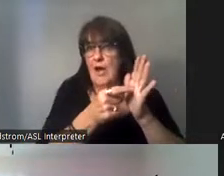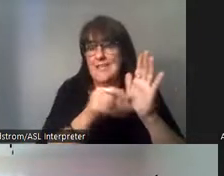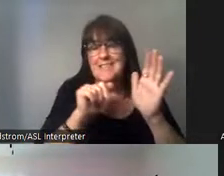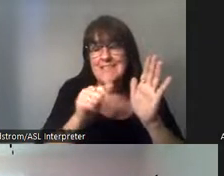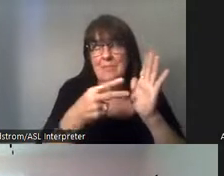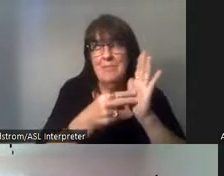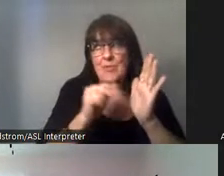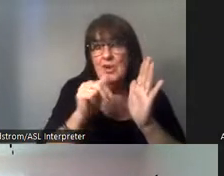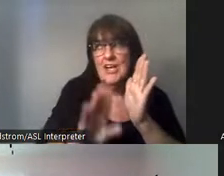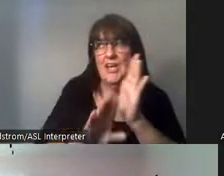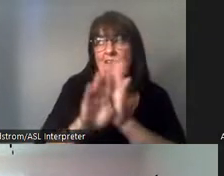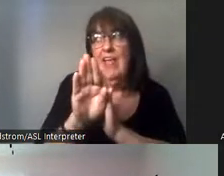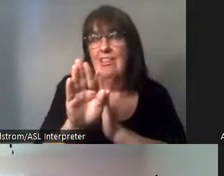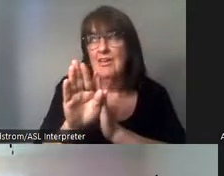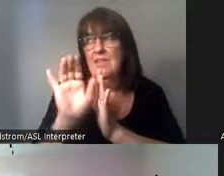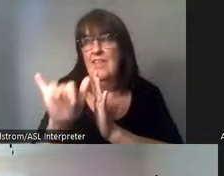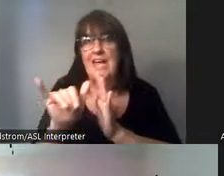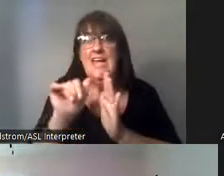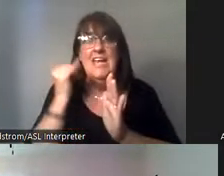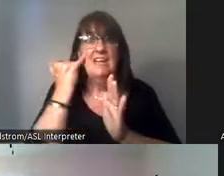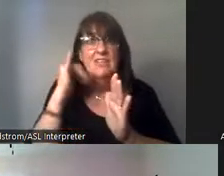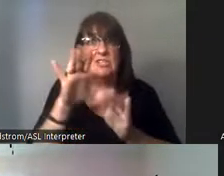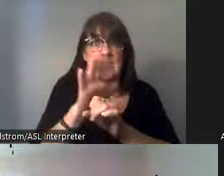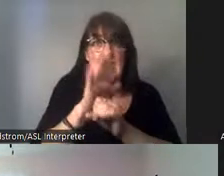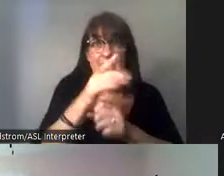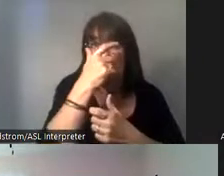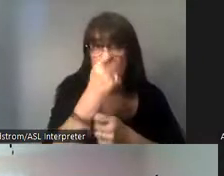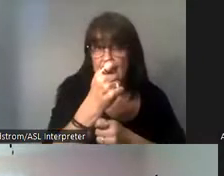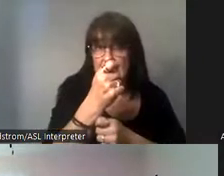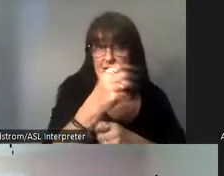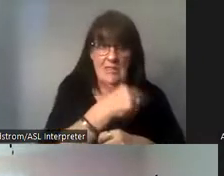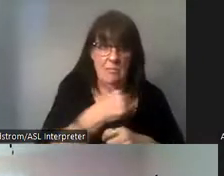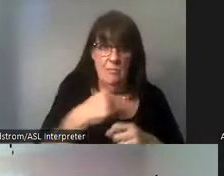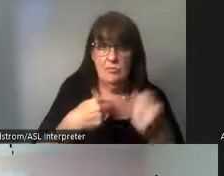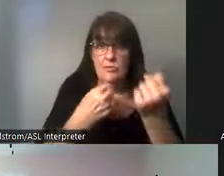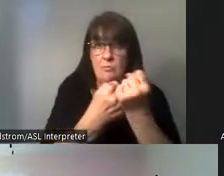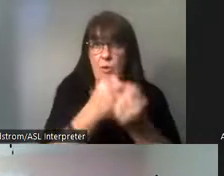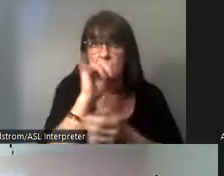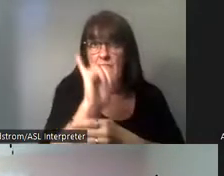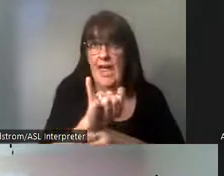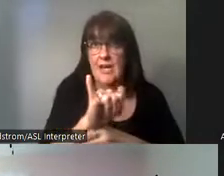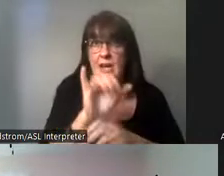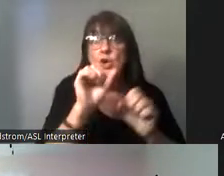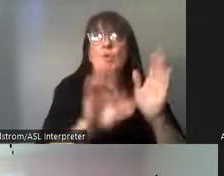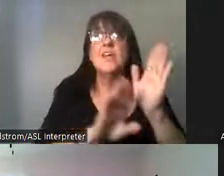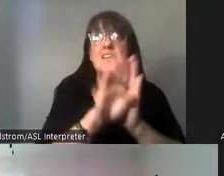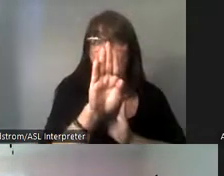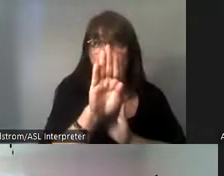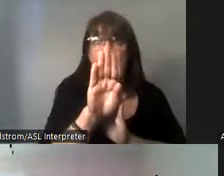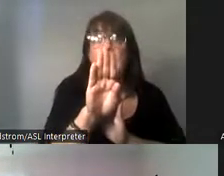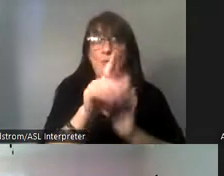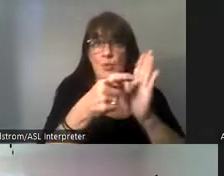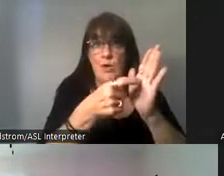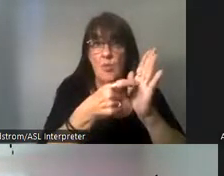centered around that. If there is enough interest and enough workforce members supporting that, we could very well develop a credential. And DAU has